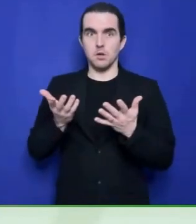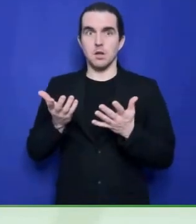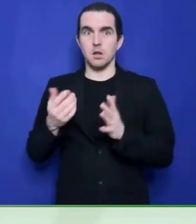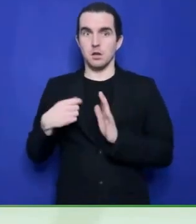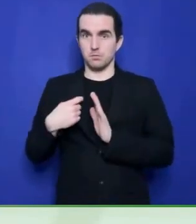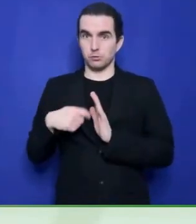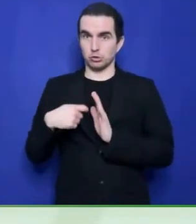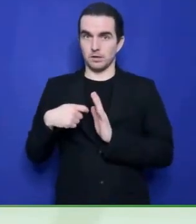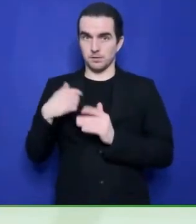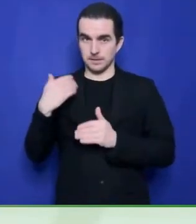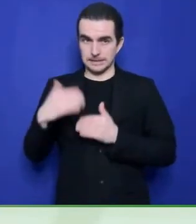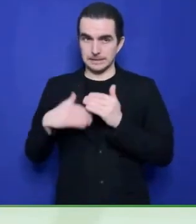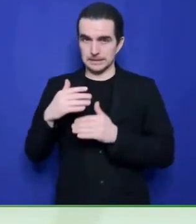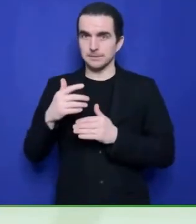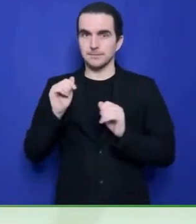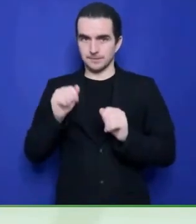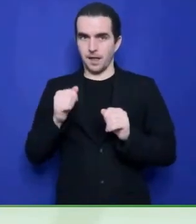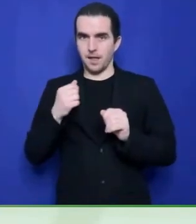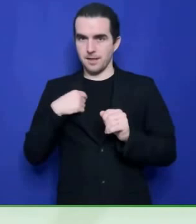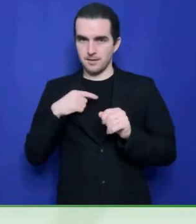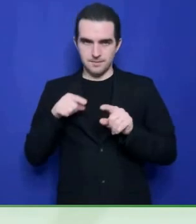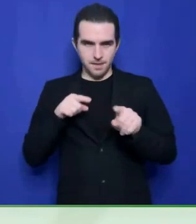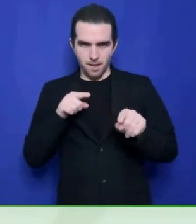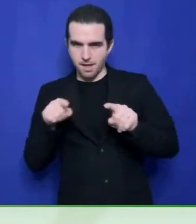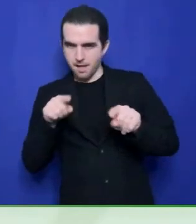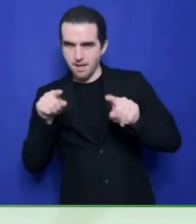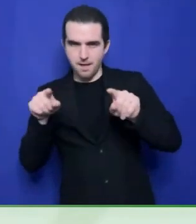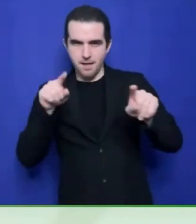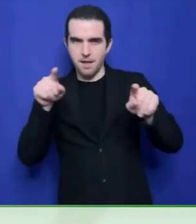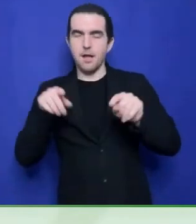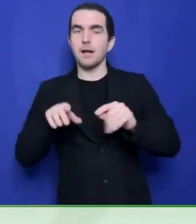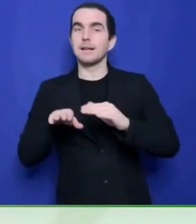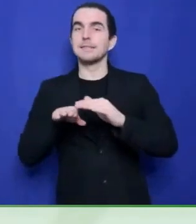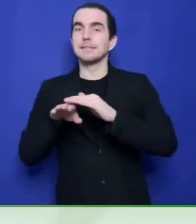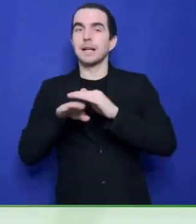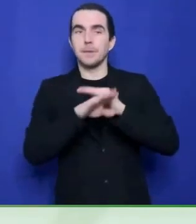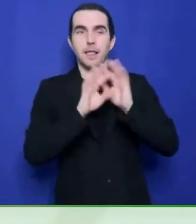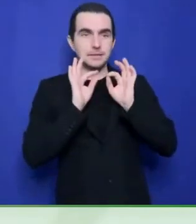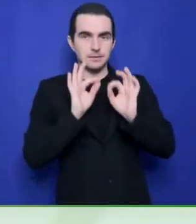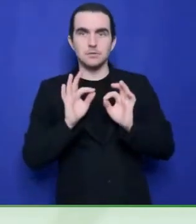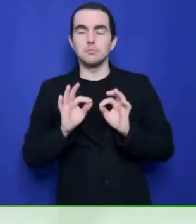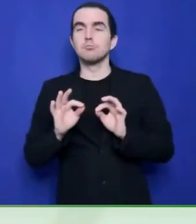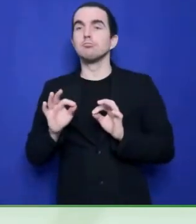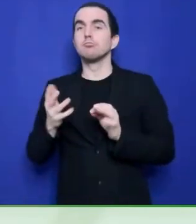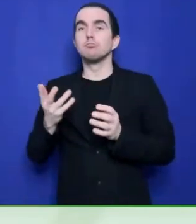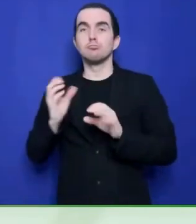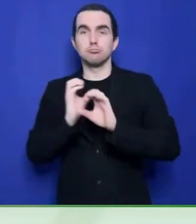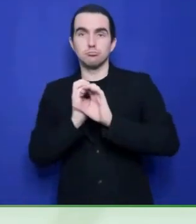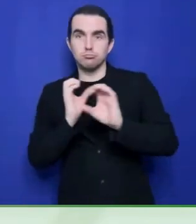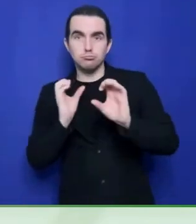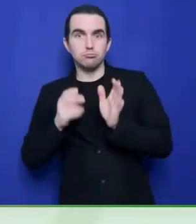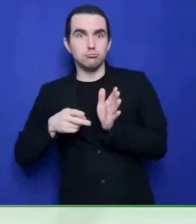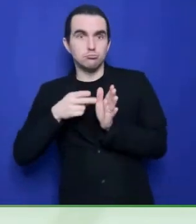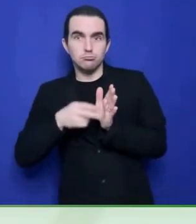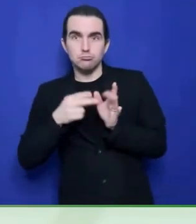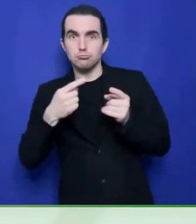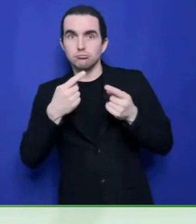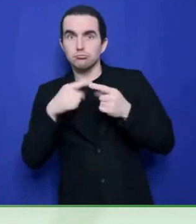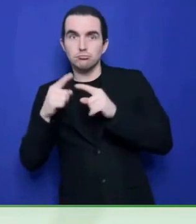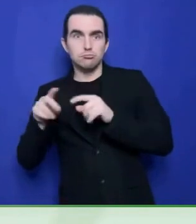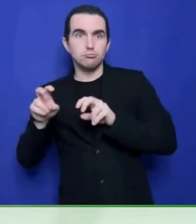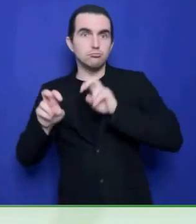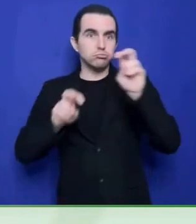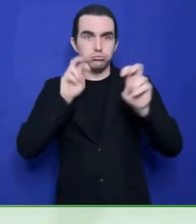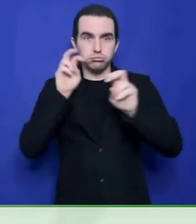providers, Zagreb Electric Tram and Croatian Railways. The information will be added to the Accessible